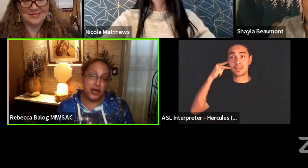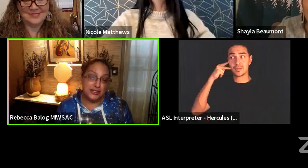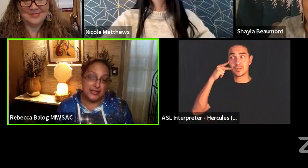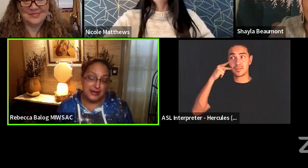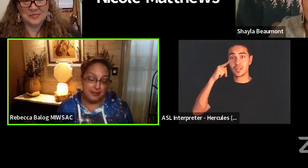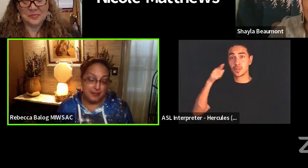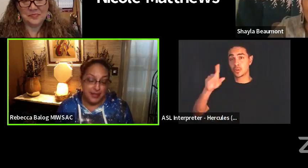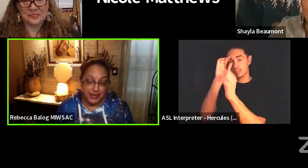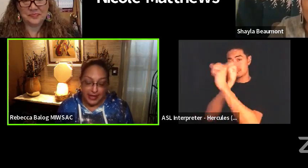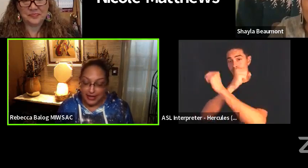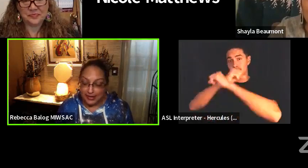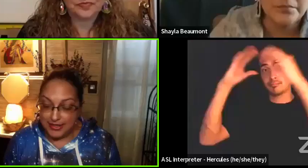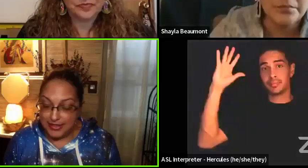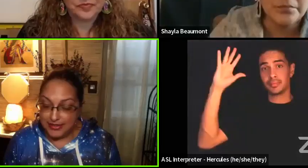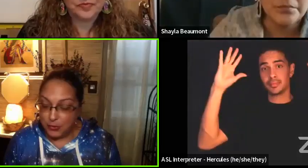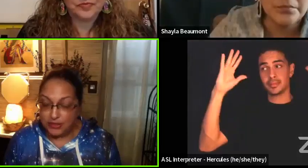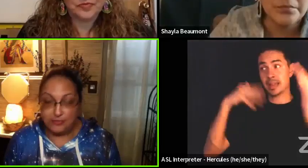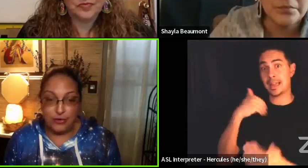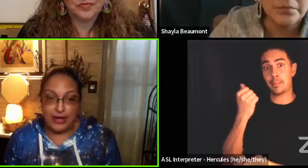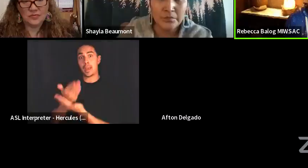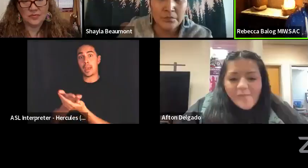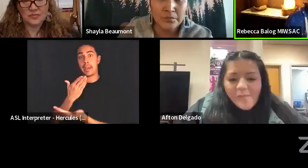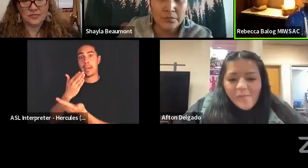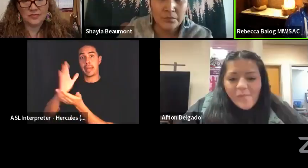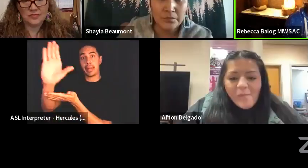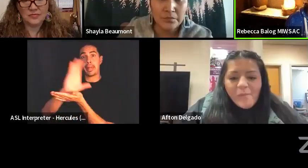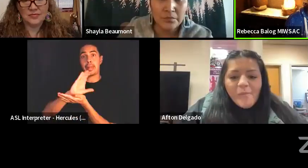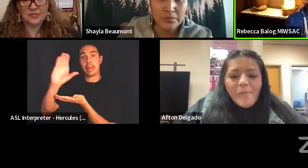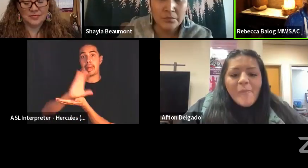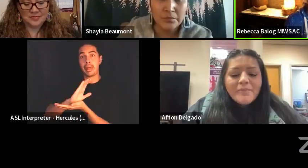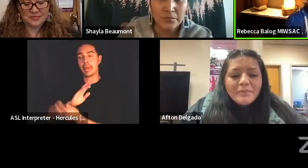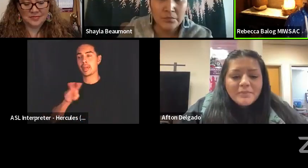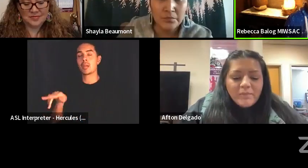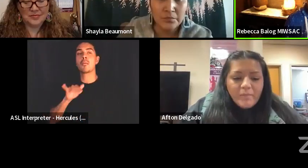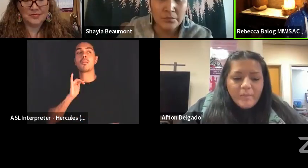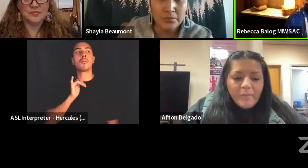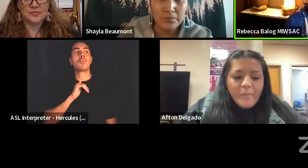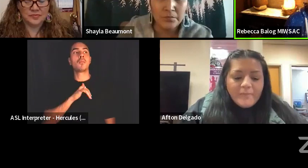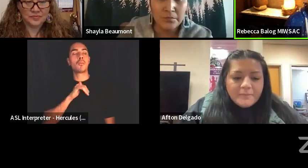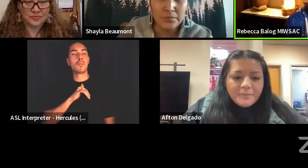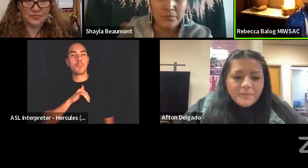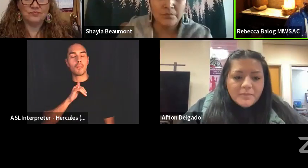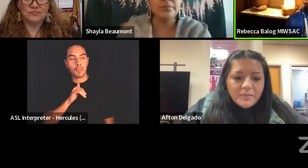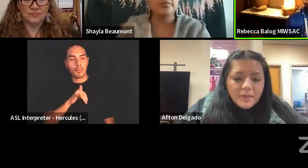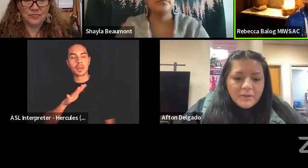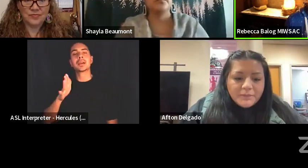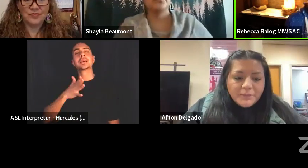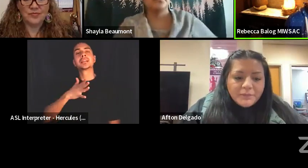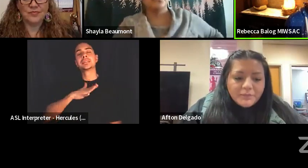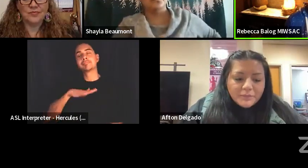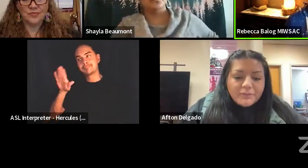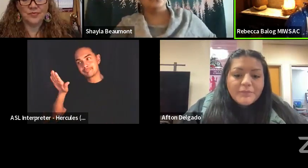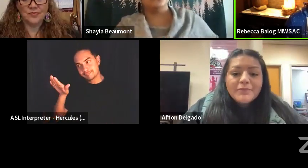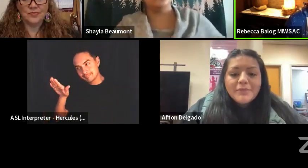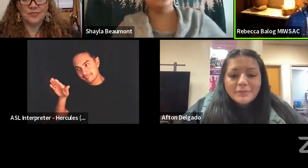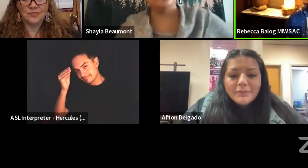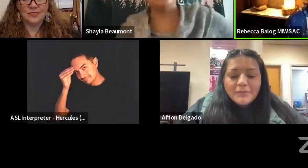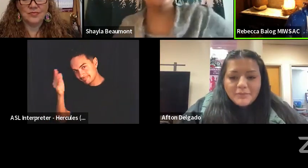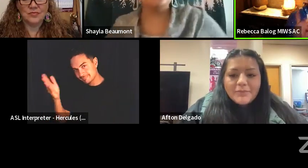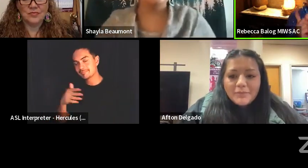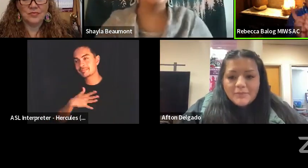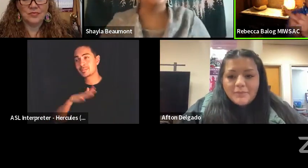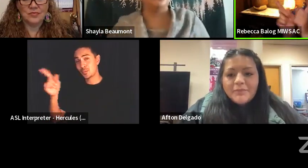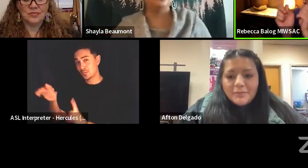I talked to him and he's a wonderful ally and he's educating his children and his grandchildren. And sometimes